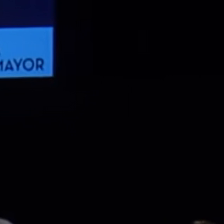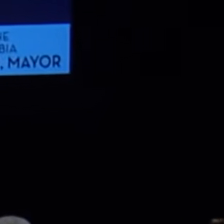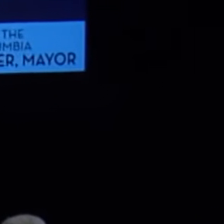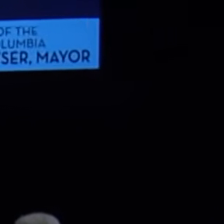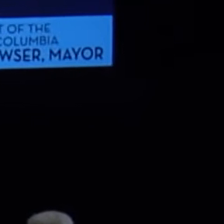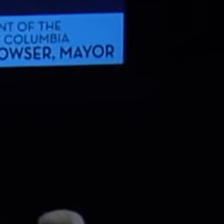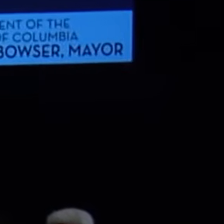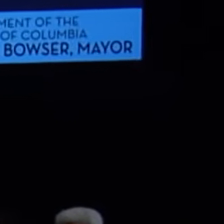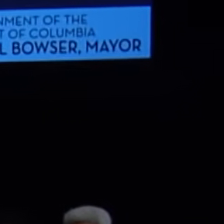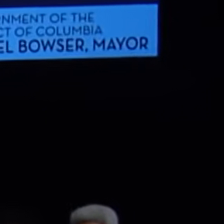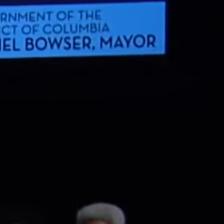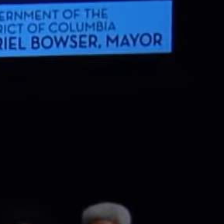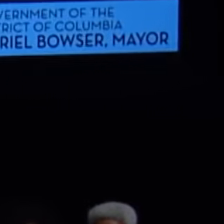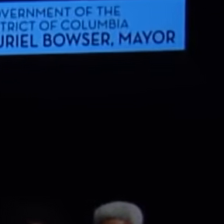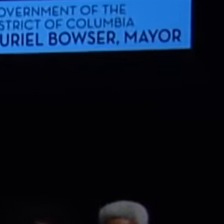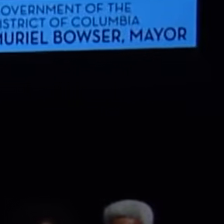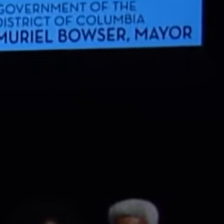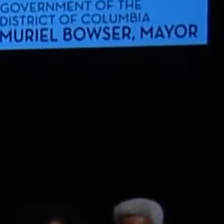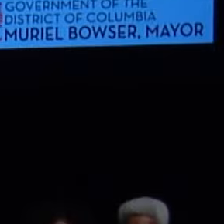Hold.